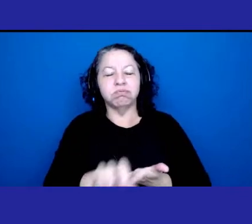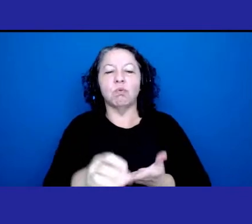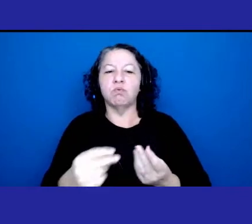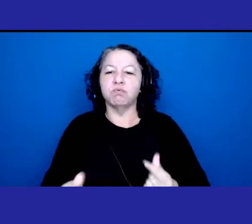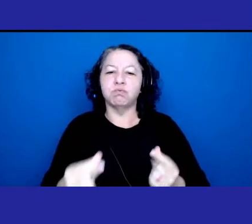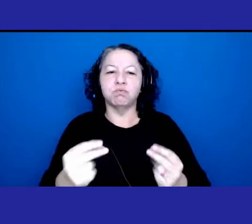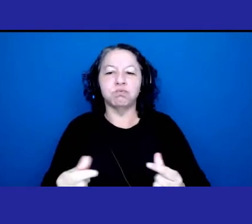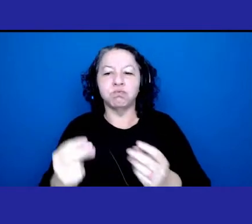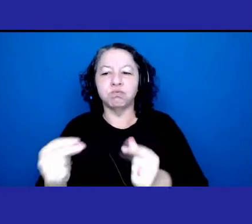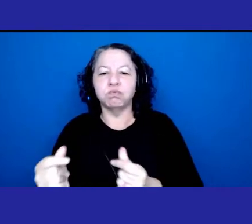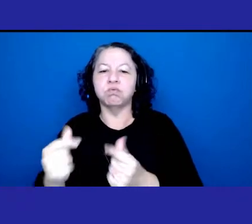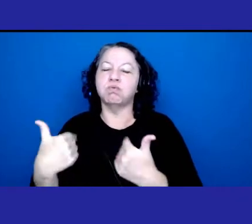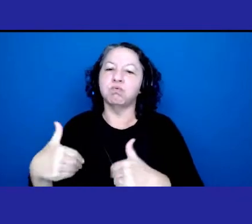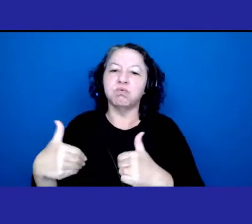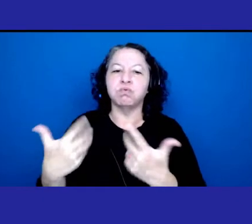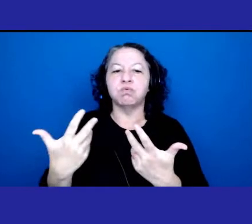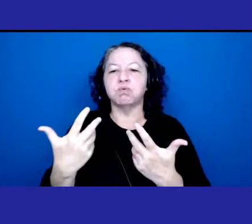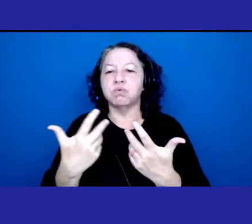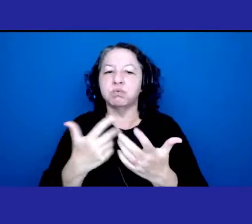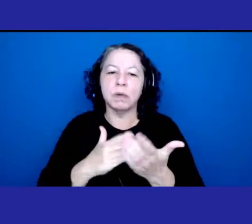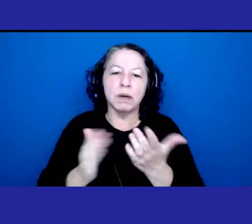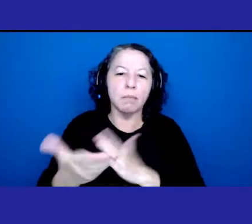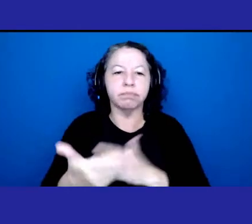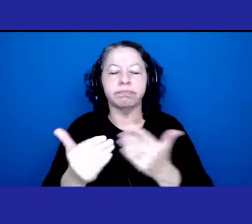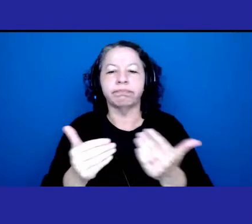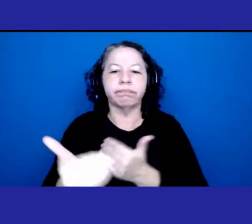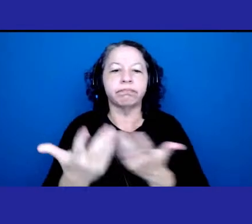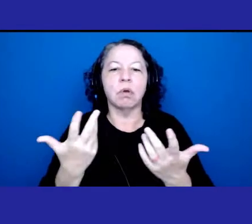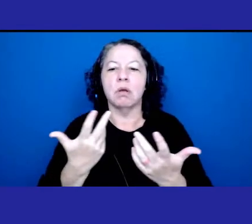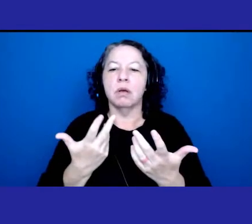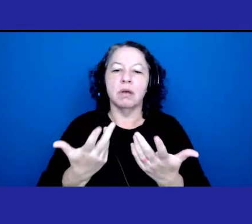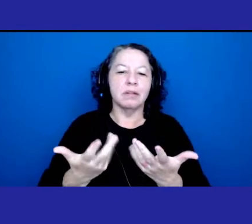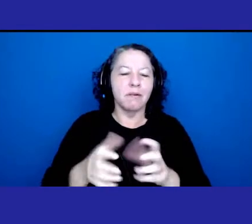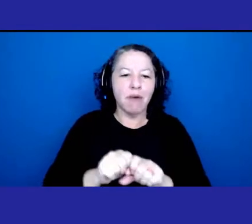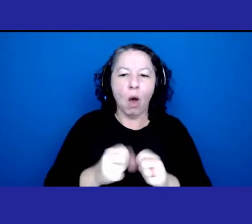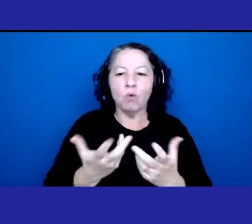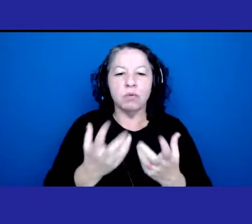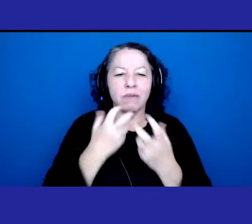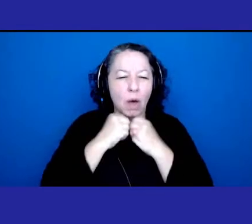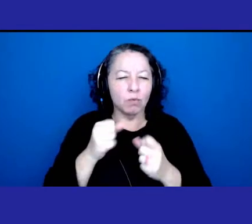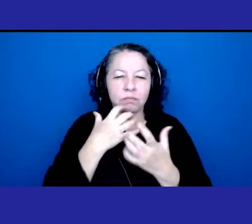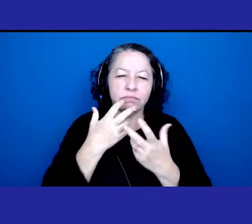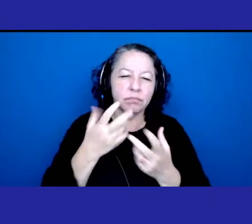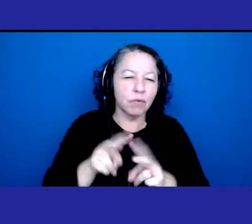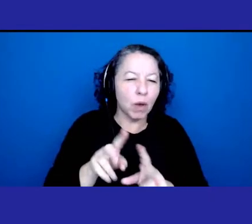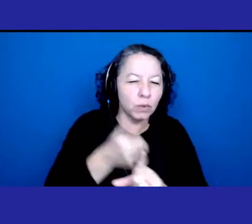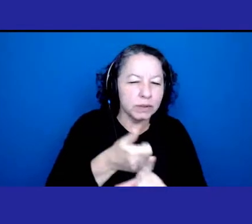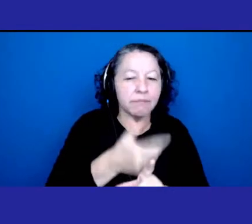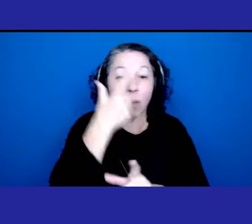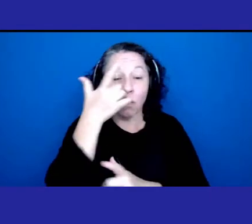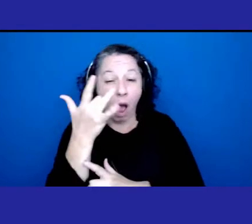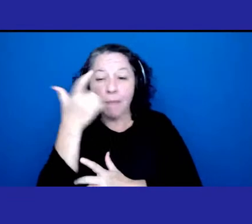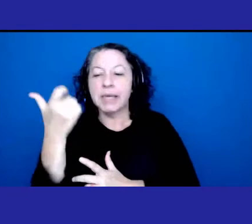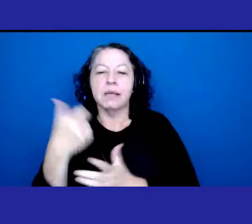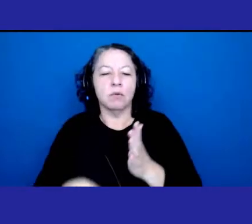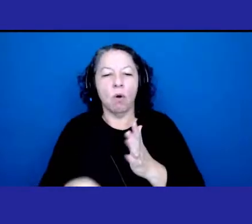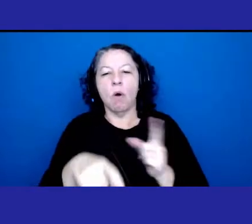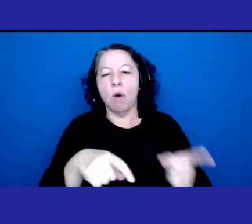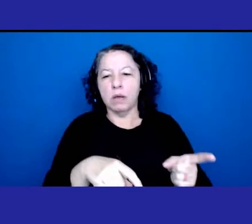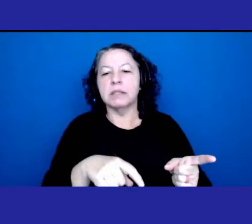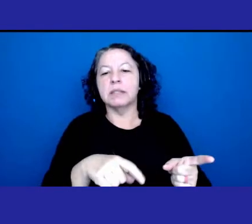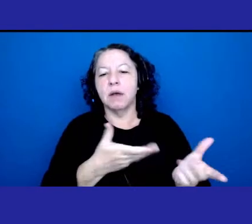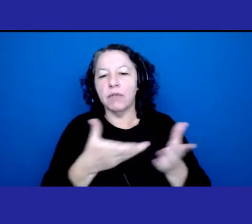value. And this is because the cost of carrier screens was not included in the original